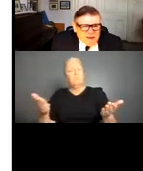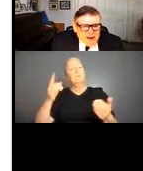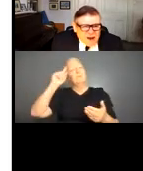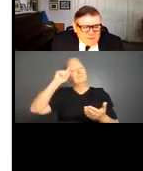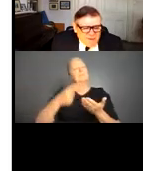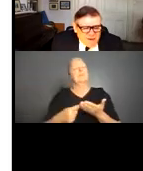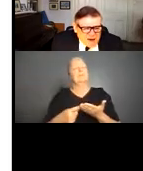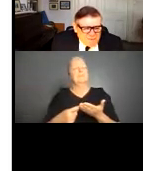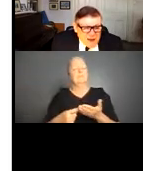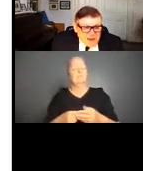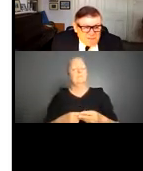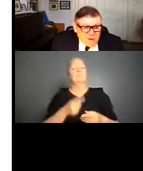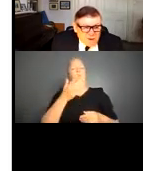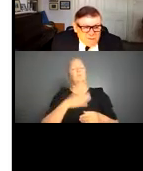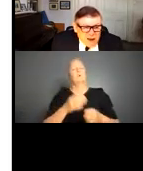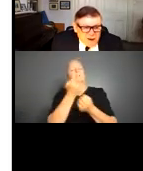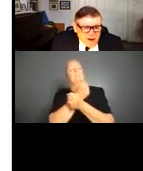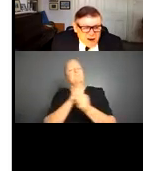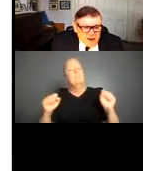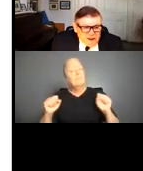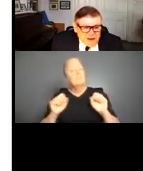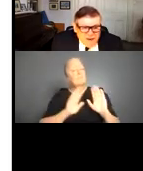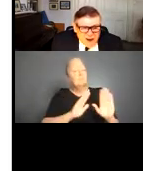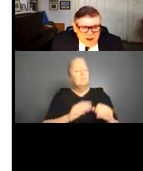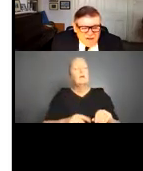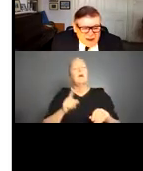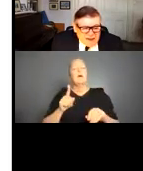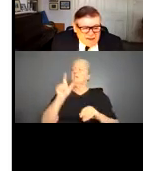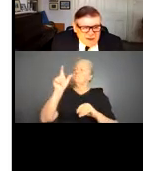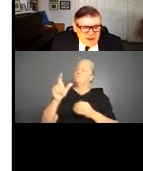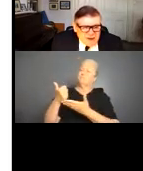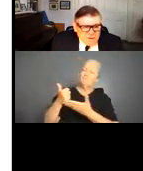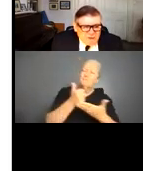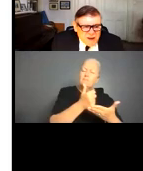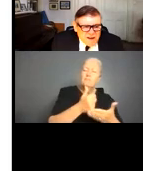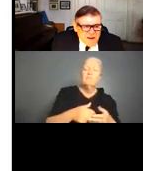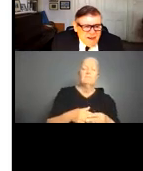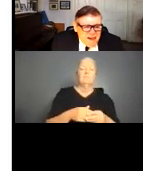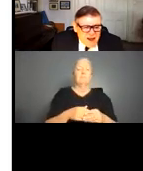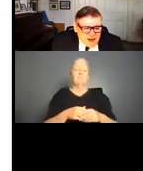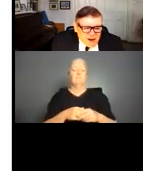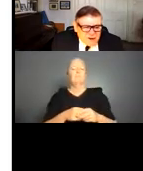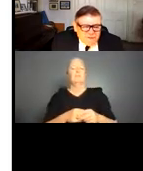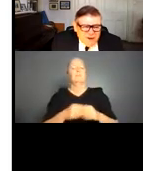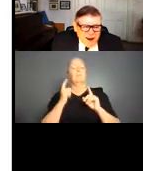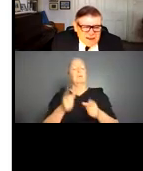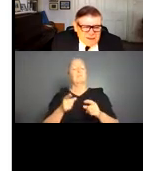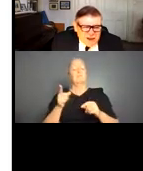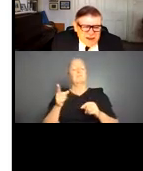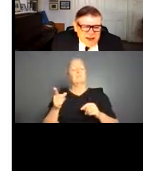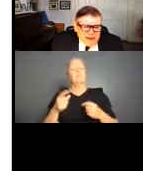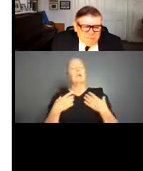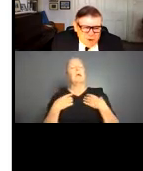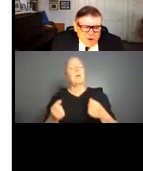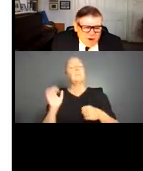appropriate safeguards are provided, peer support, which Michael already mentioned, advanced directives, which he's talked about, circles of friends, which